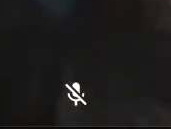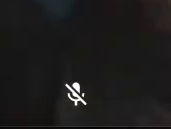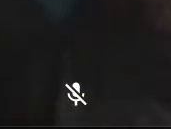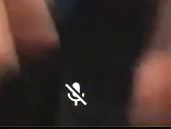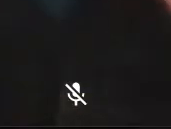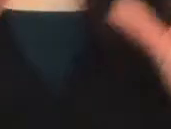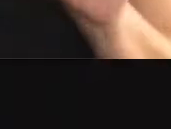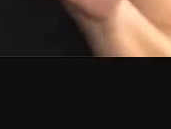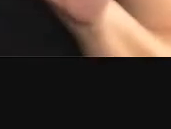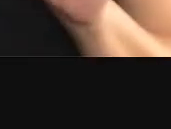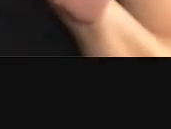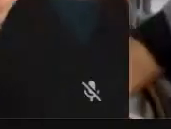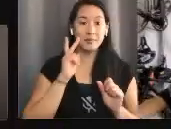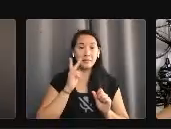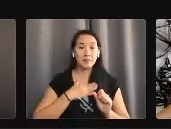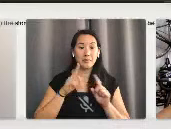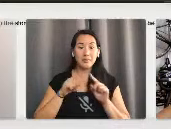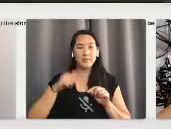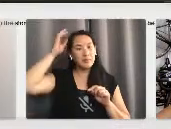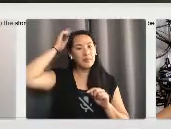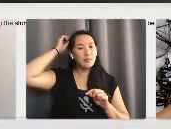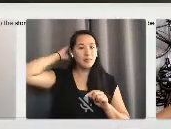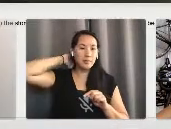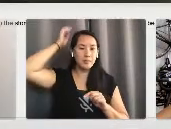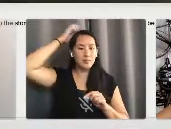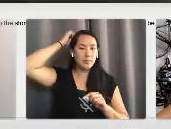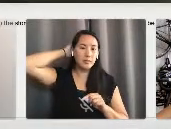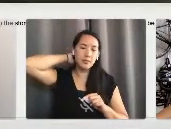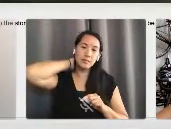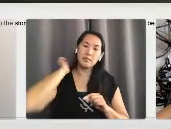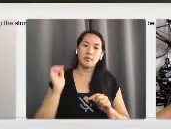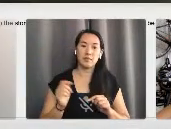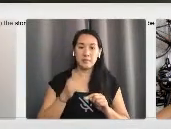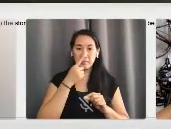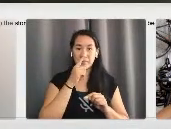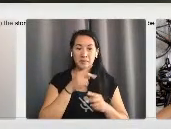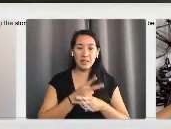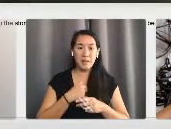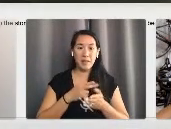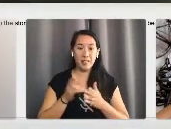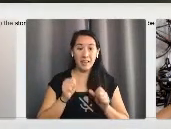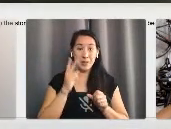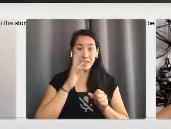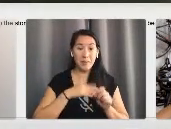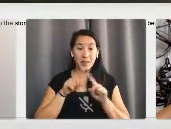can see my screen here. Can someone keep me honest? Can you see my screen okay?